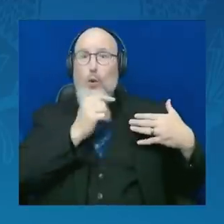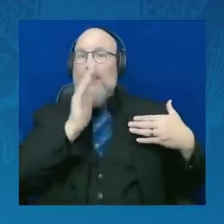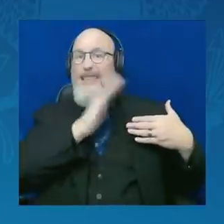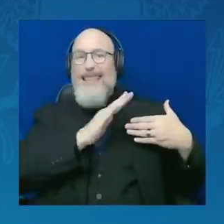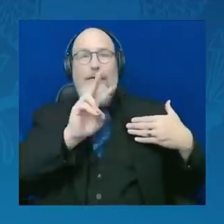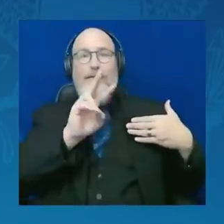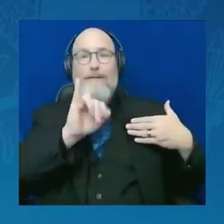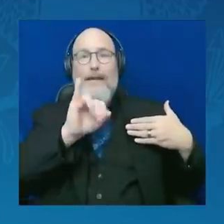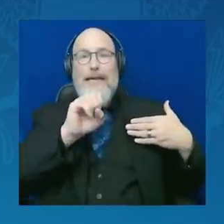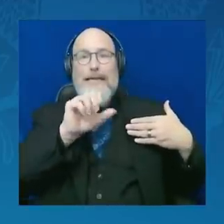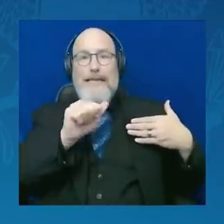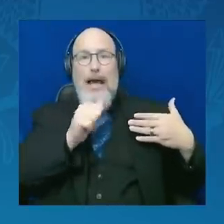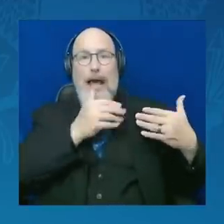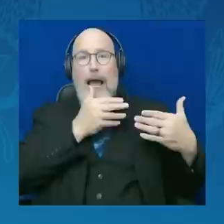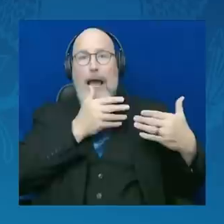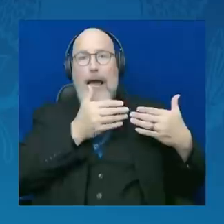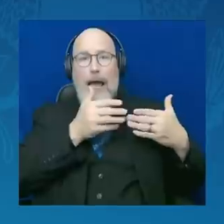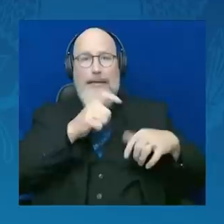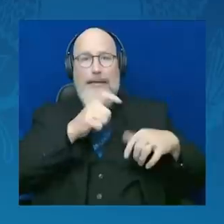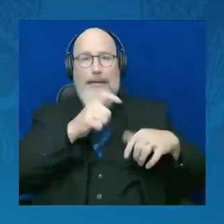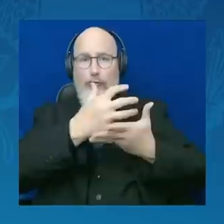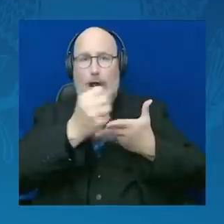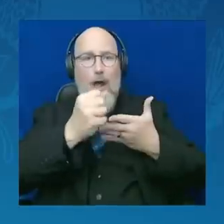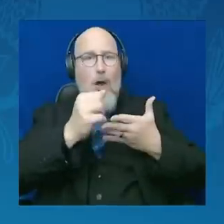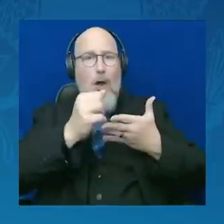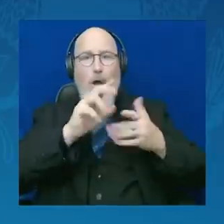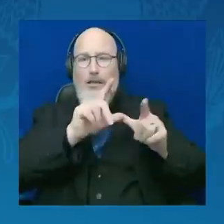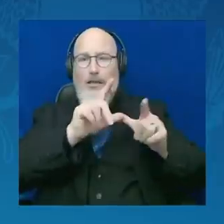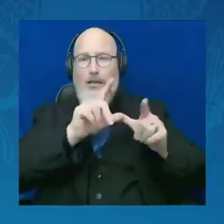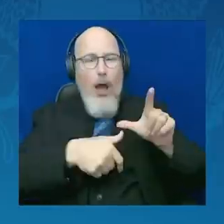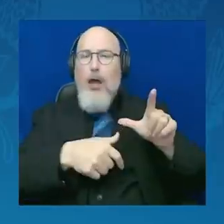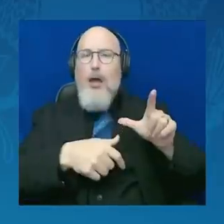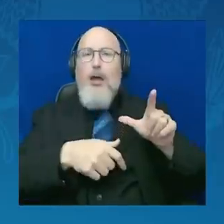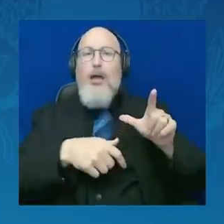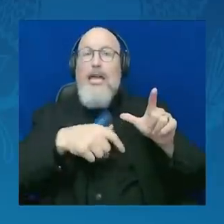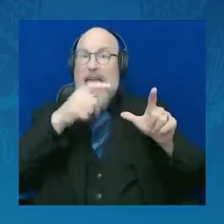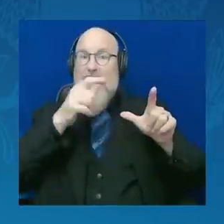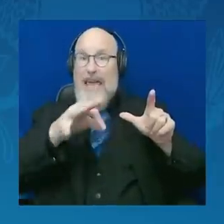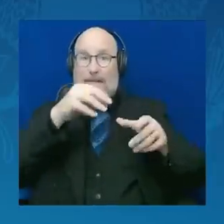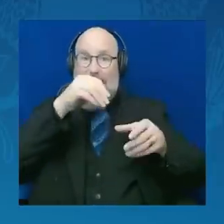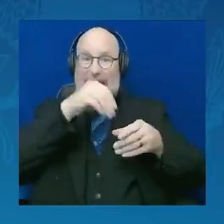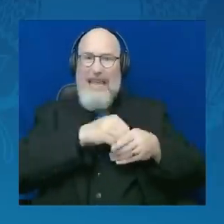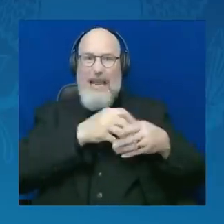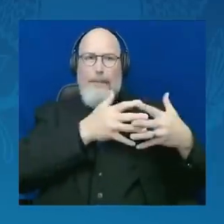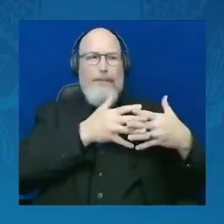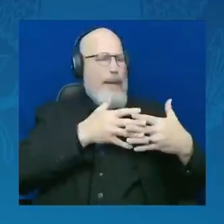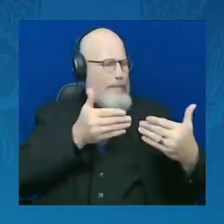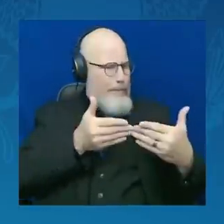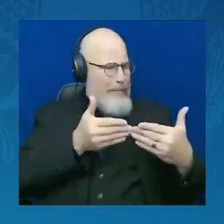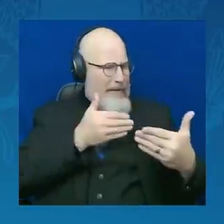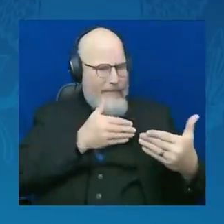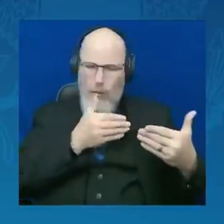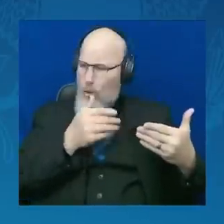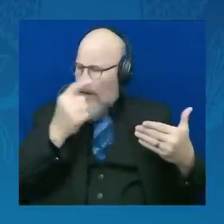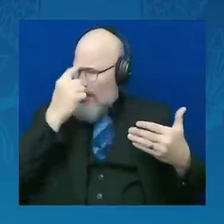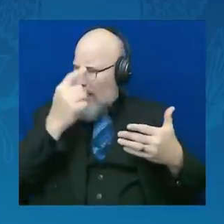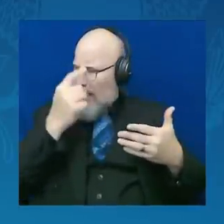expired, if they were in the United States before, I believe it's March, I don't have the exact